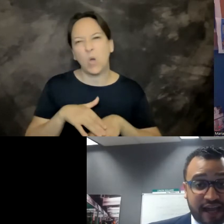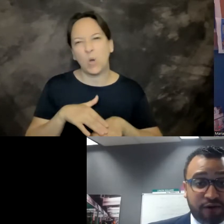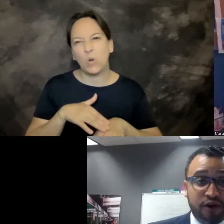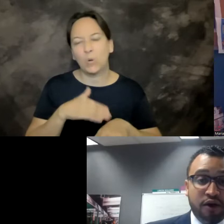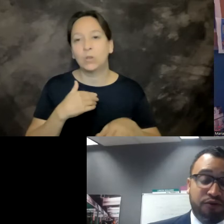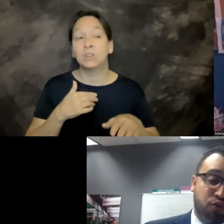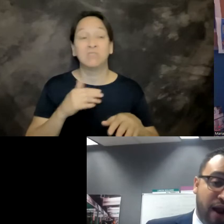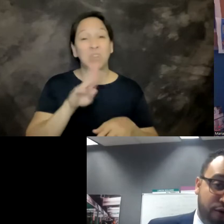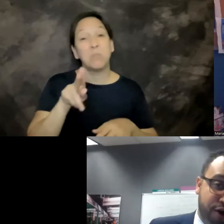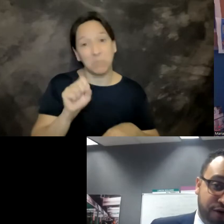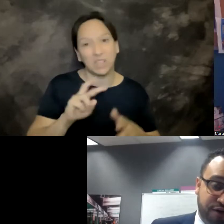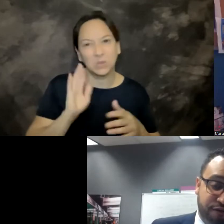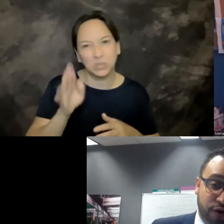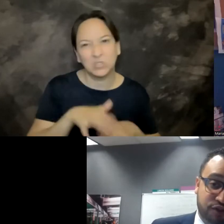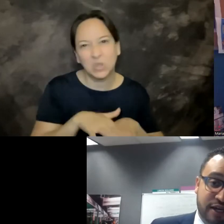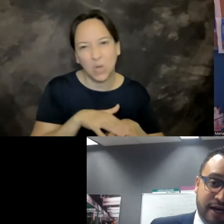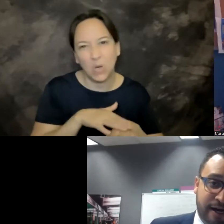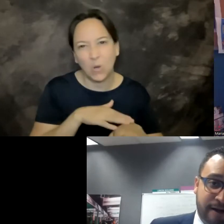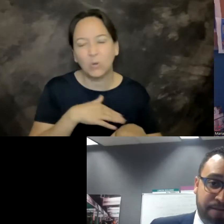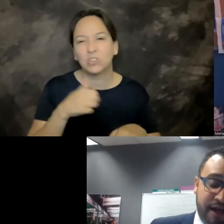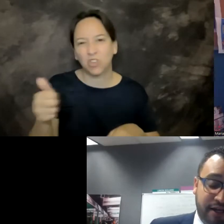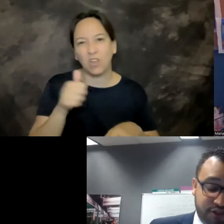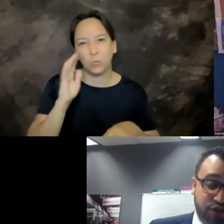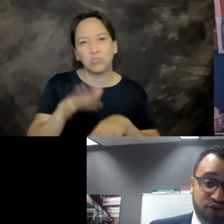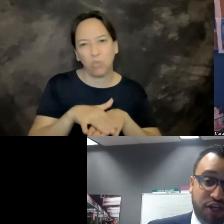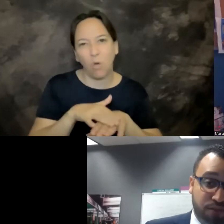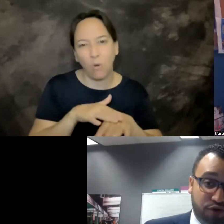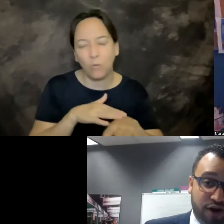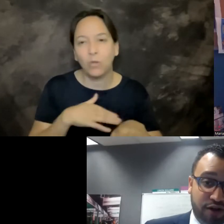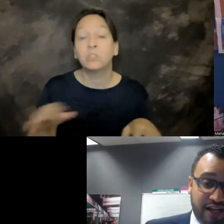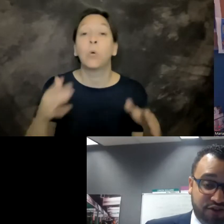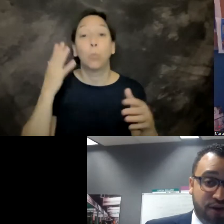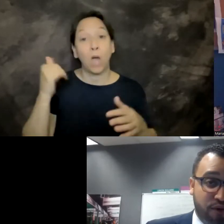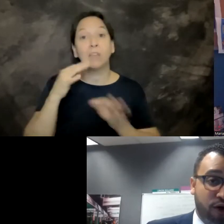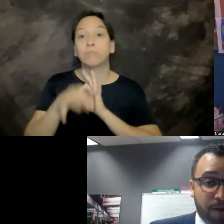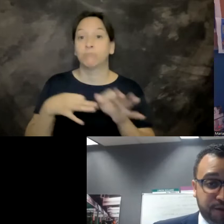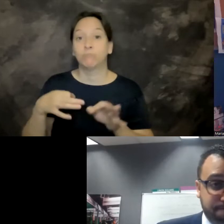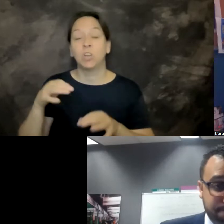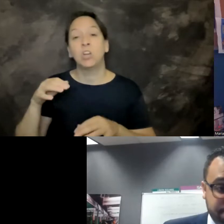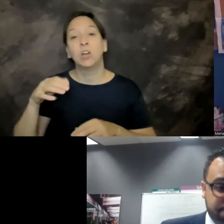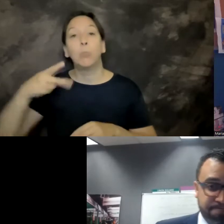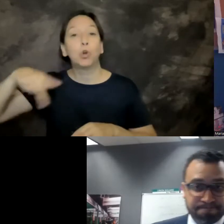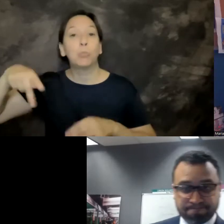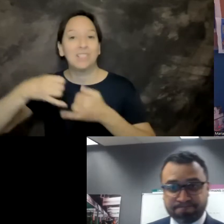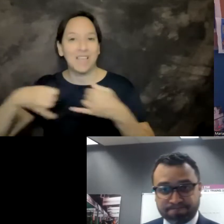get into town, which is why we're encouraging folks to use the commuter rail as their #1 option.